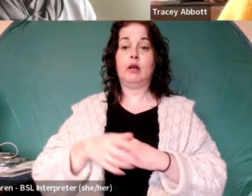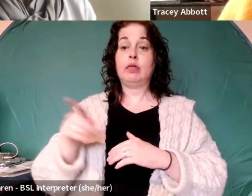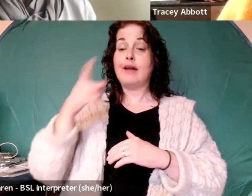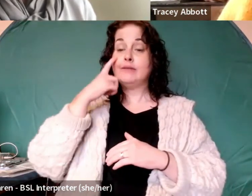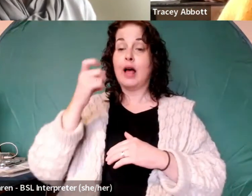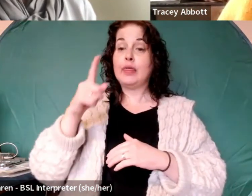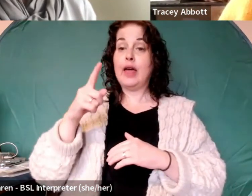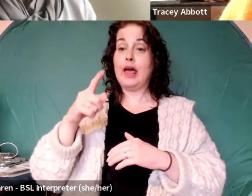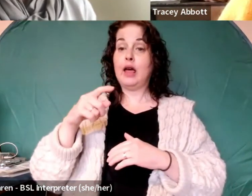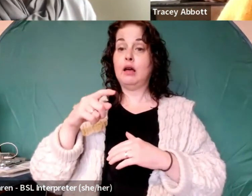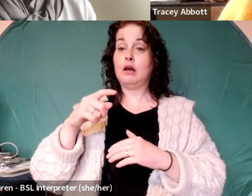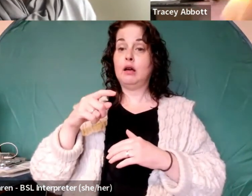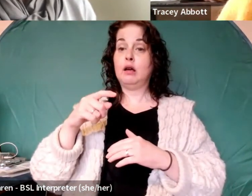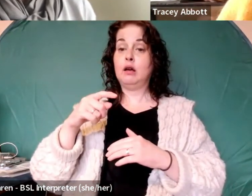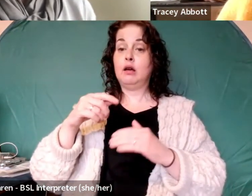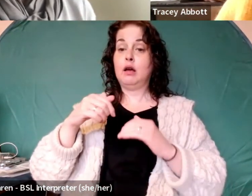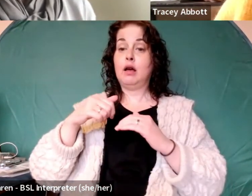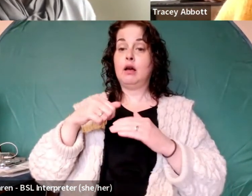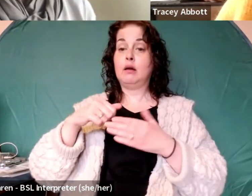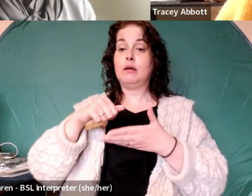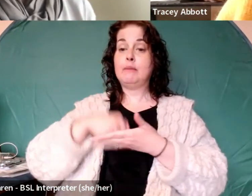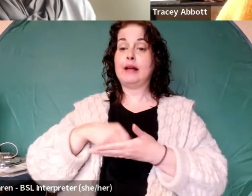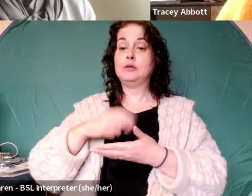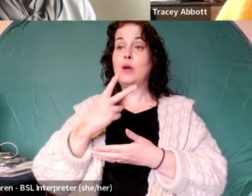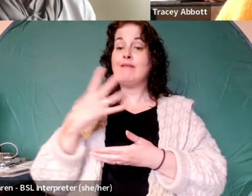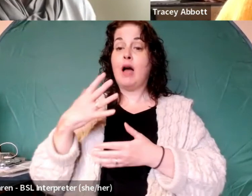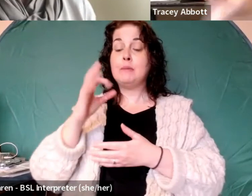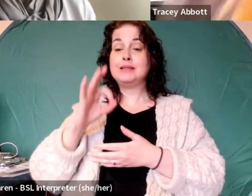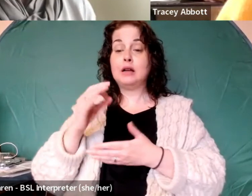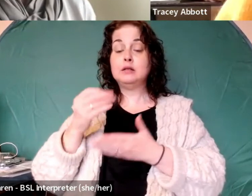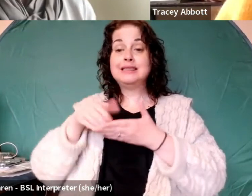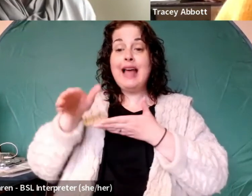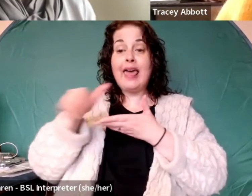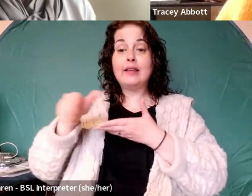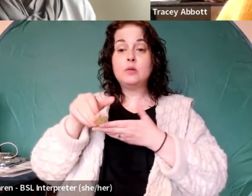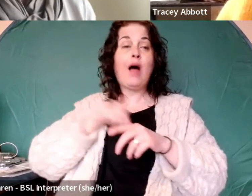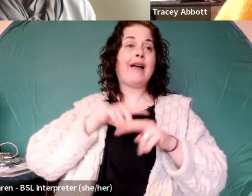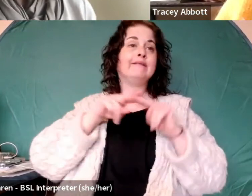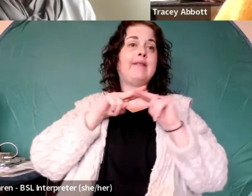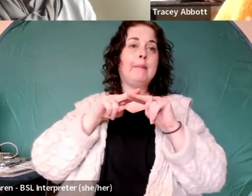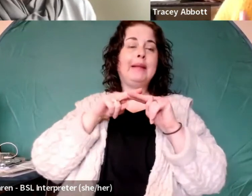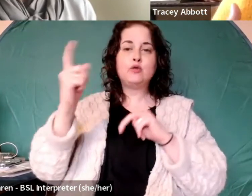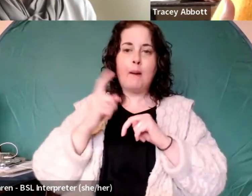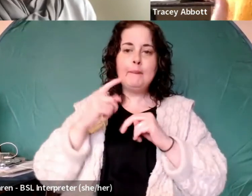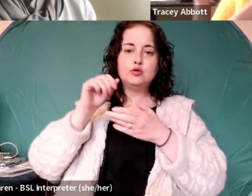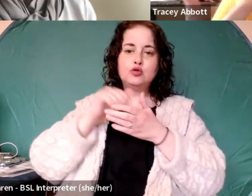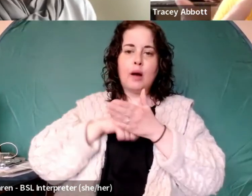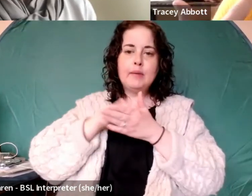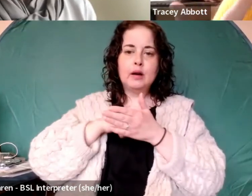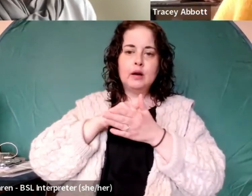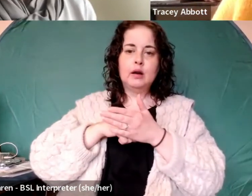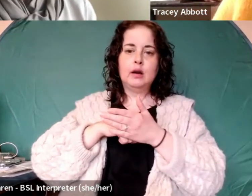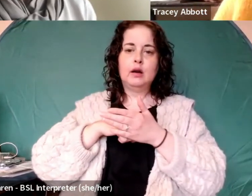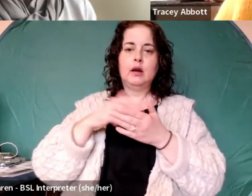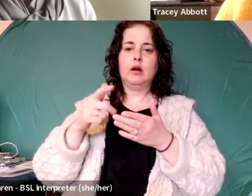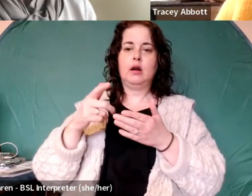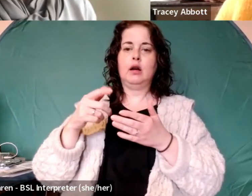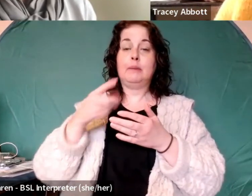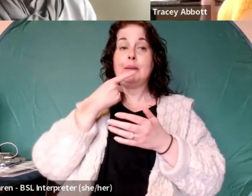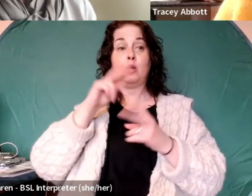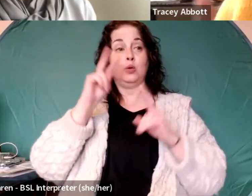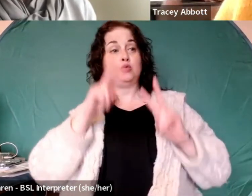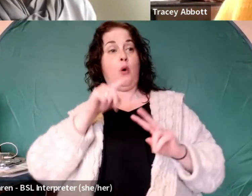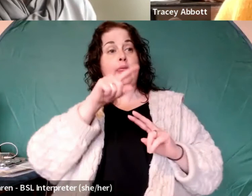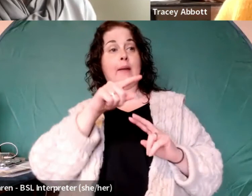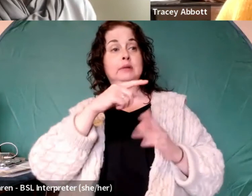their stores increased their bottom lines by 20-25%, because all the families shopped there, all the other shoppers that came in and saw these